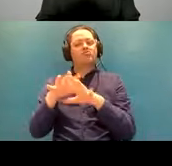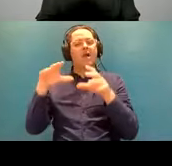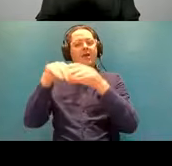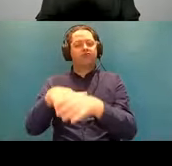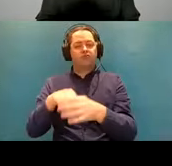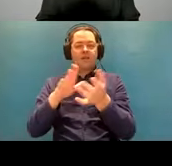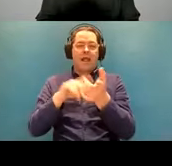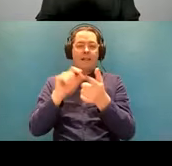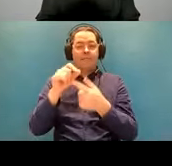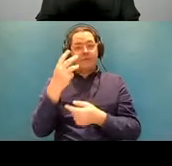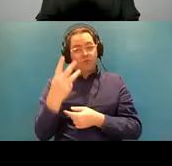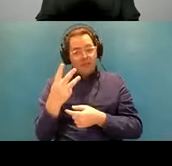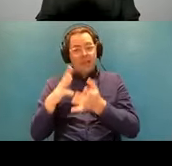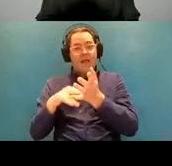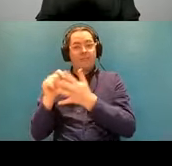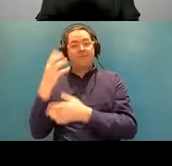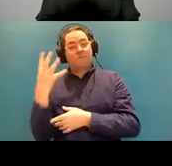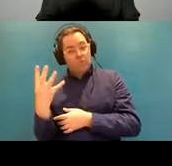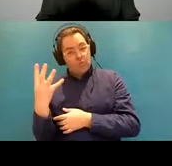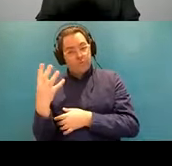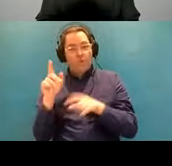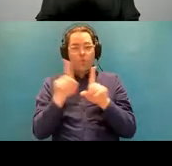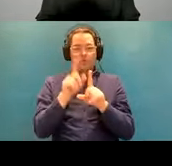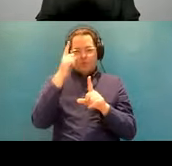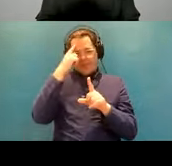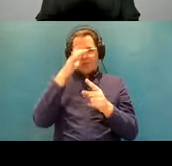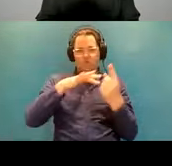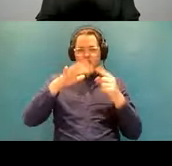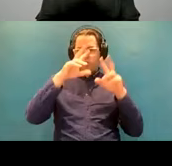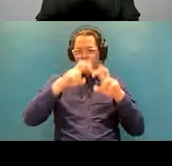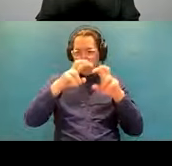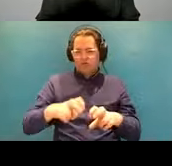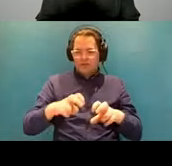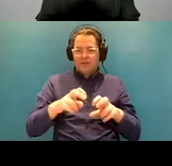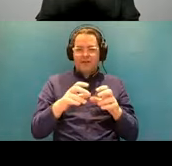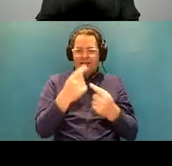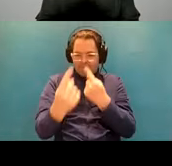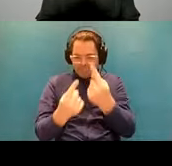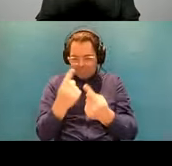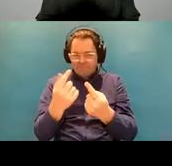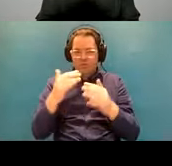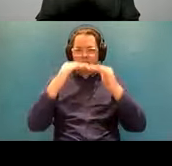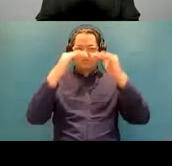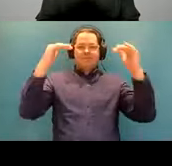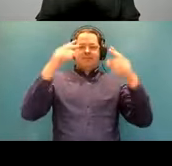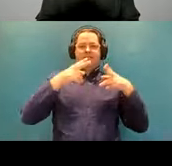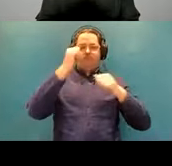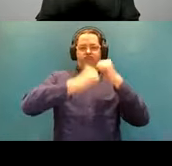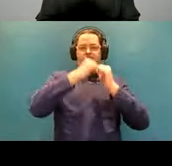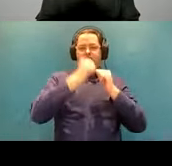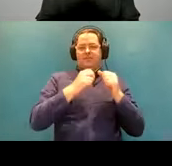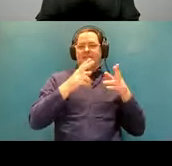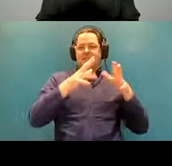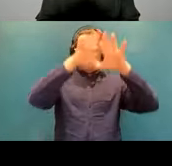micro sociologies of language. We need to develop multidisciplinary perspectives. We absolutely need to include